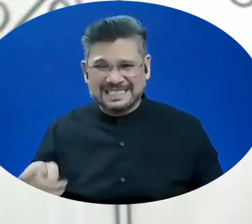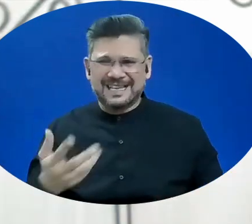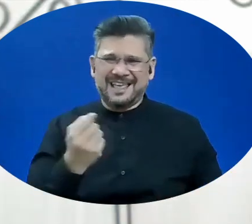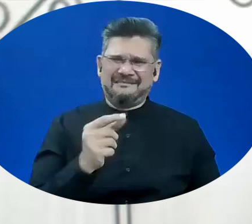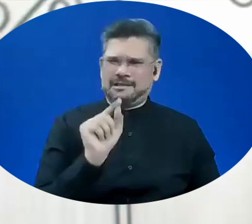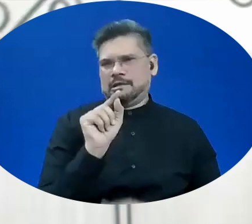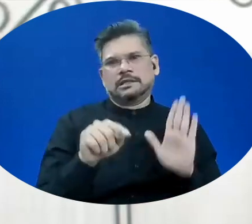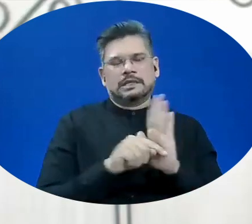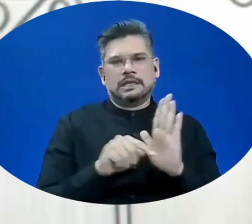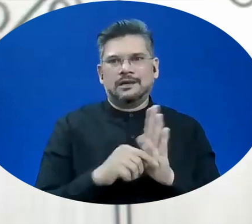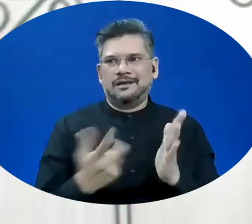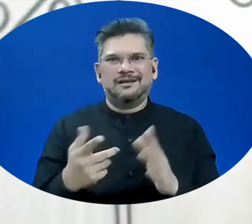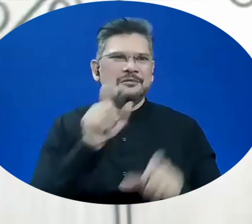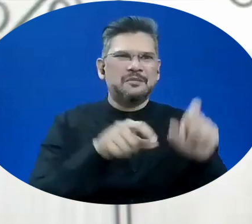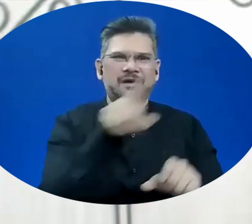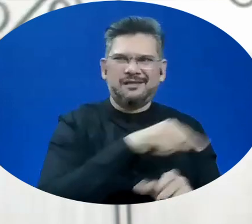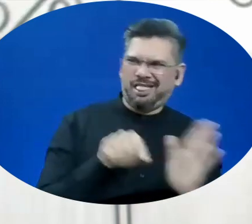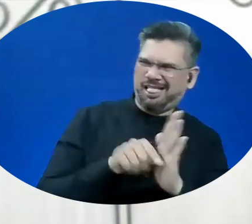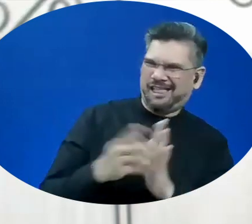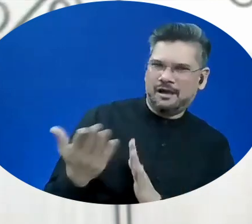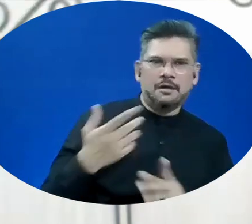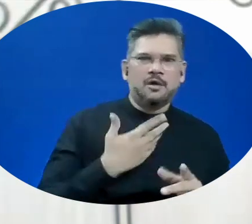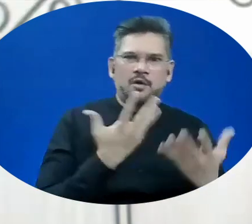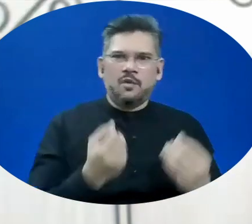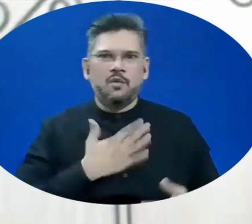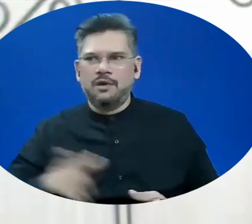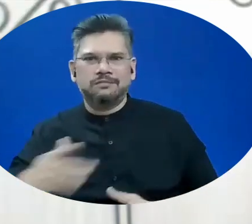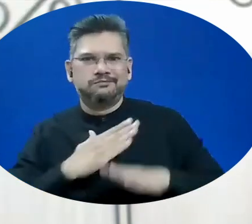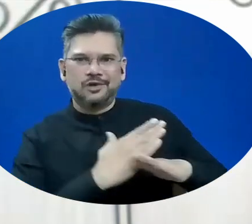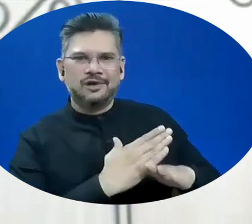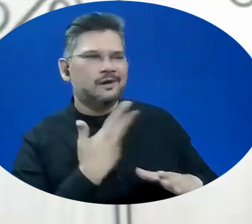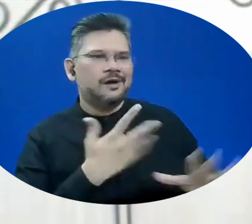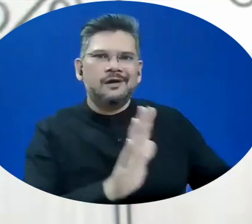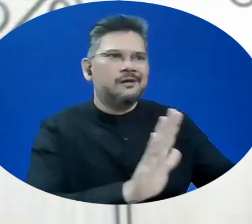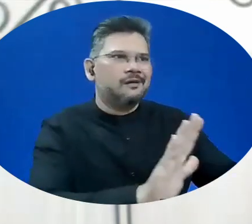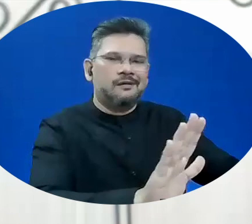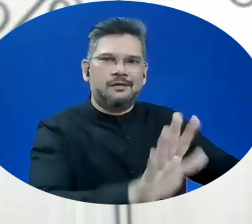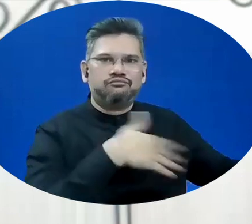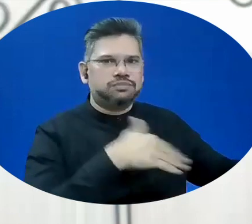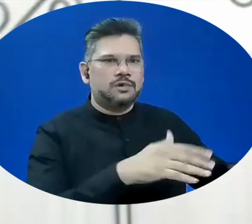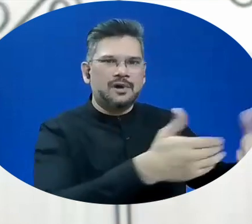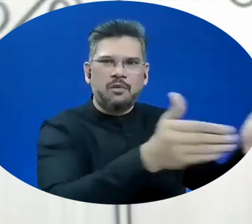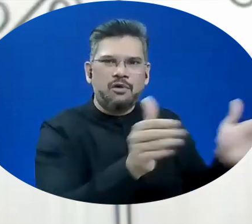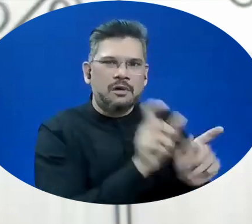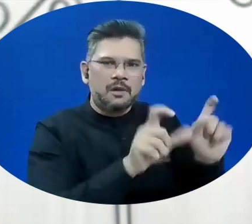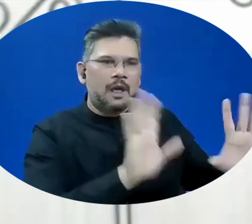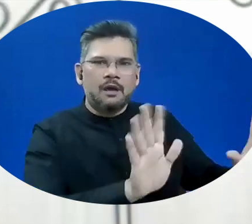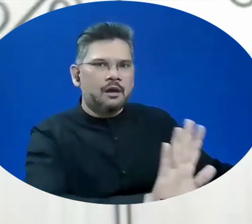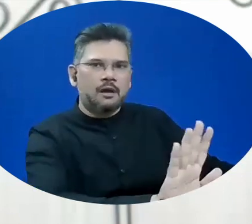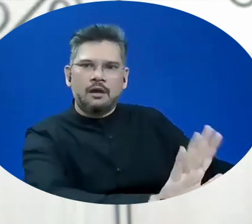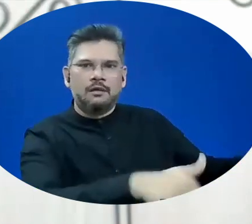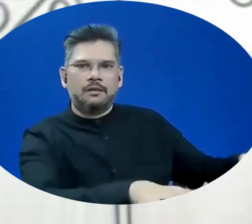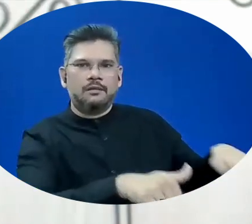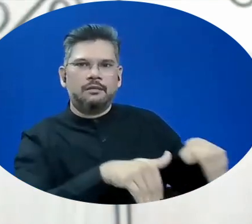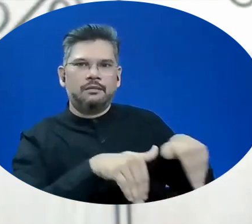you protect your loved ones. So I withdrew from community. I actually pulled back. And so instead of being out there and asking for